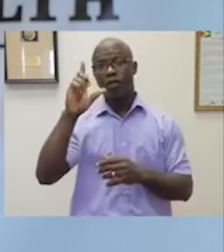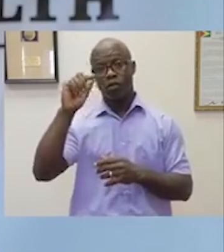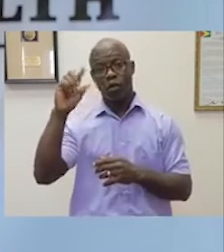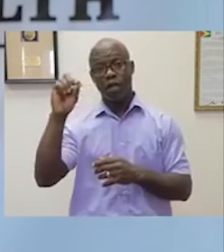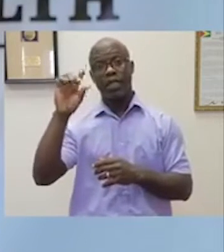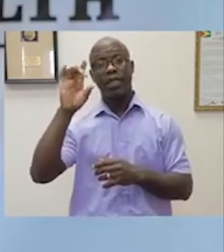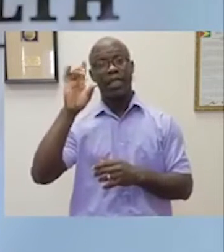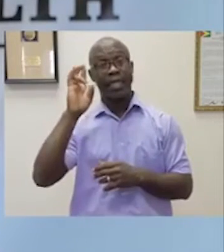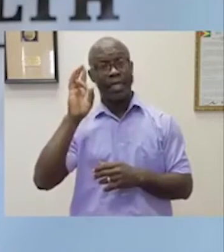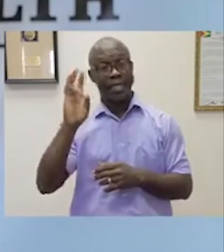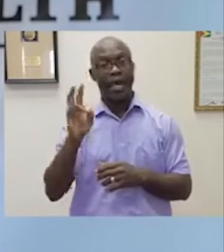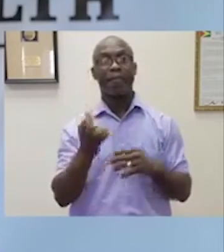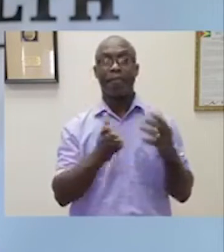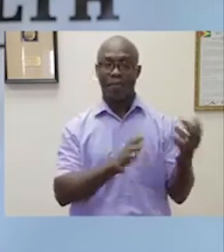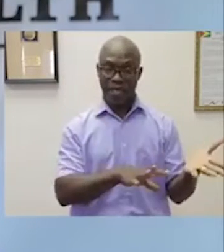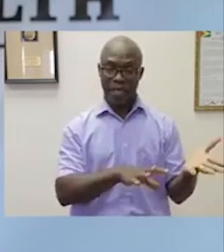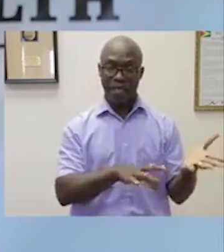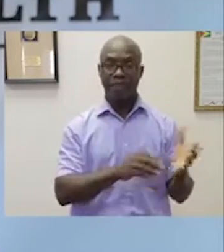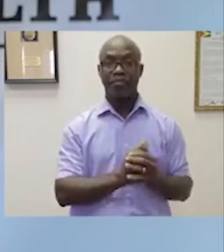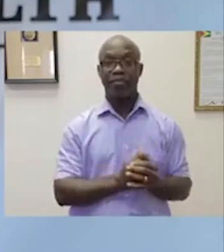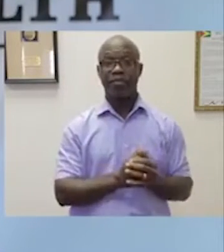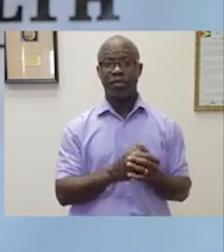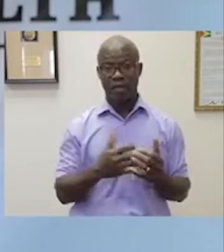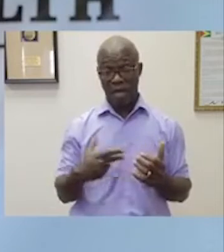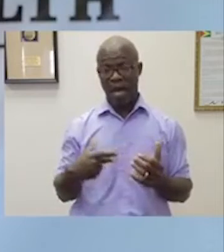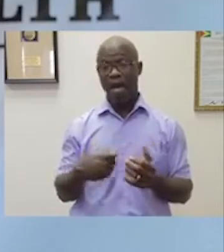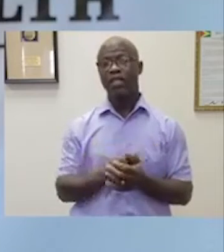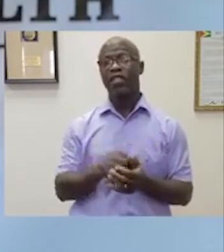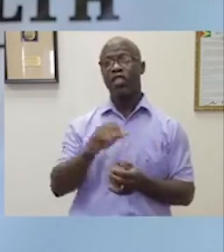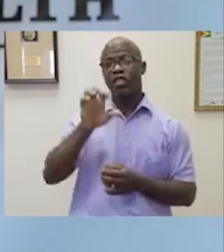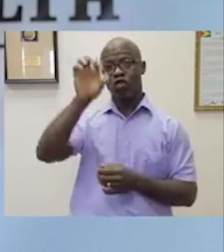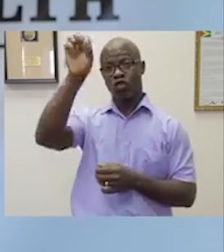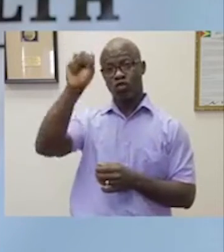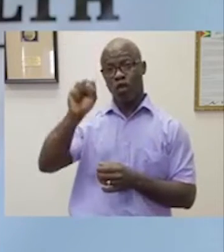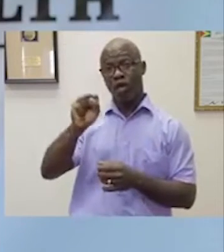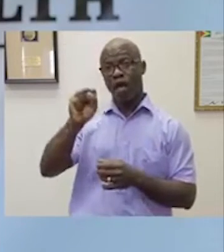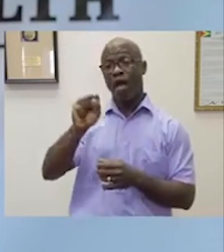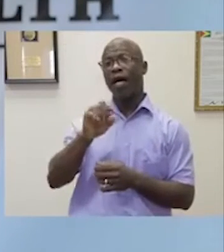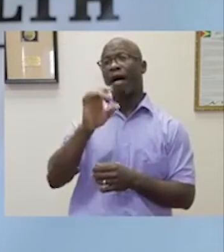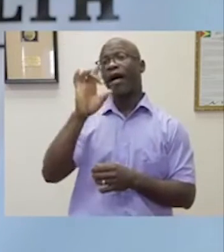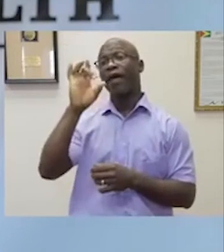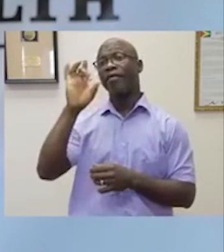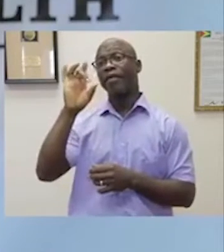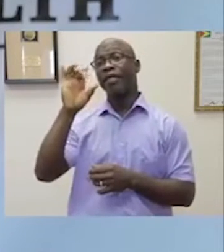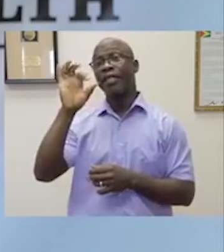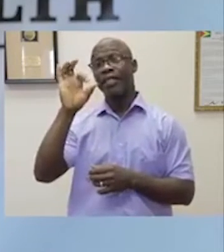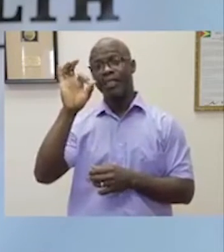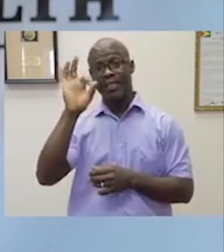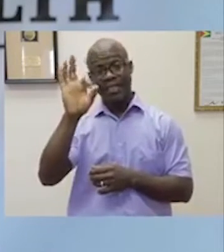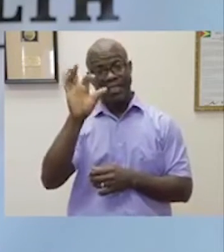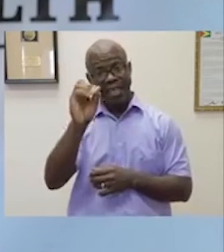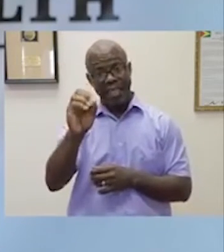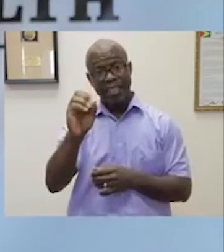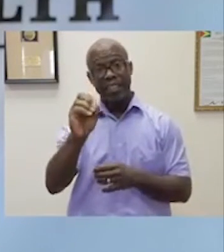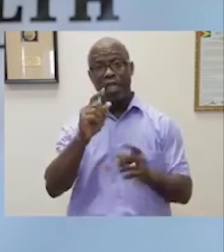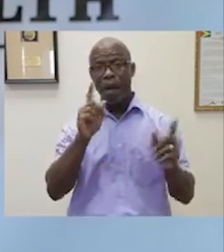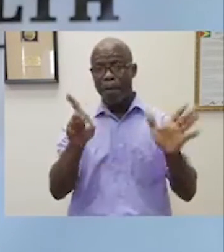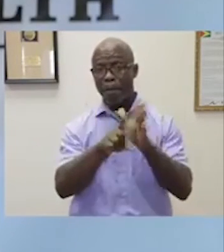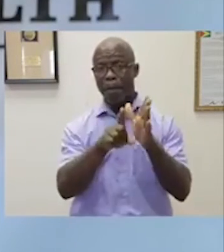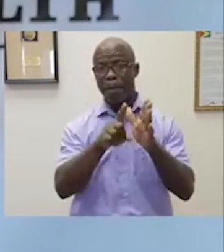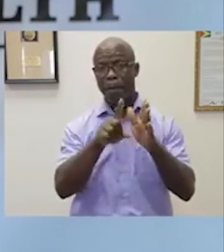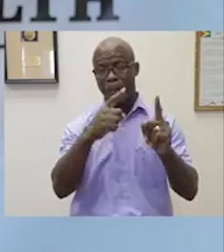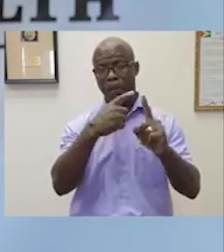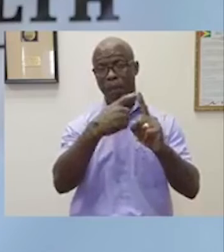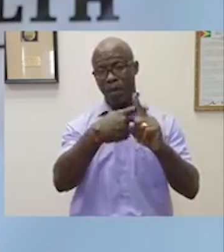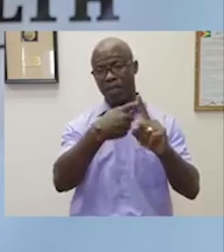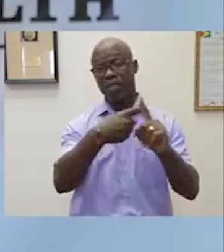1,127 deaths. Suriname now has 90 positive cases with 8